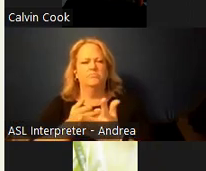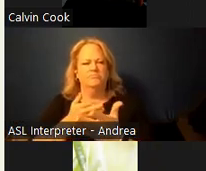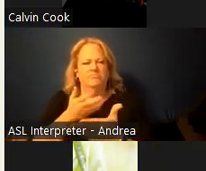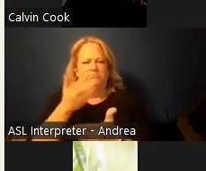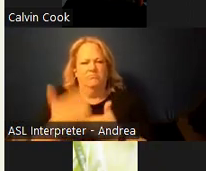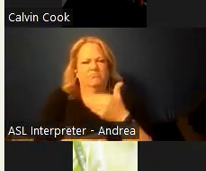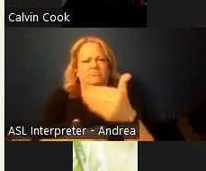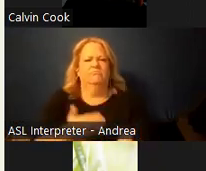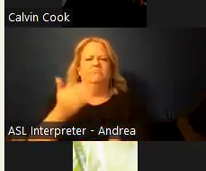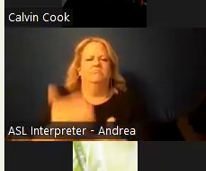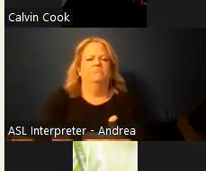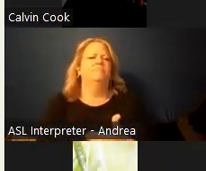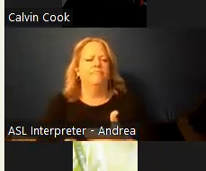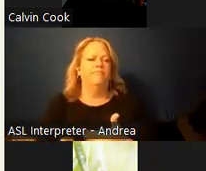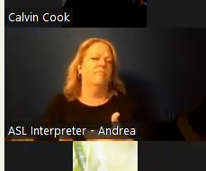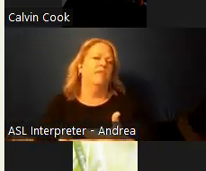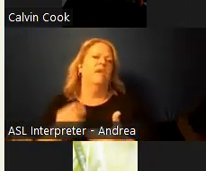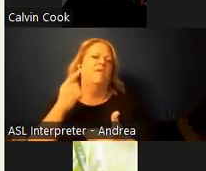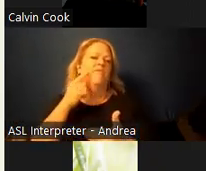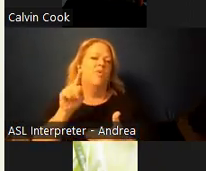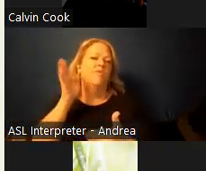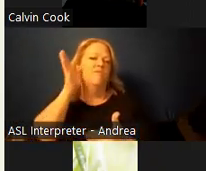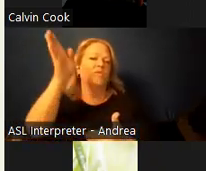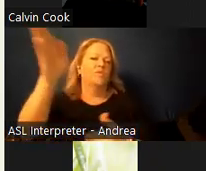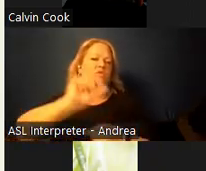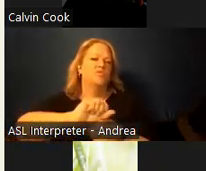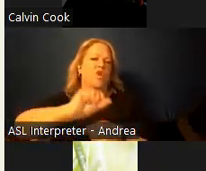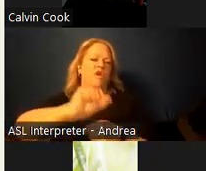on future job prospects.